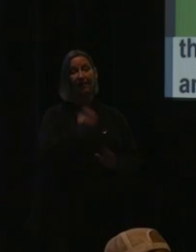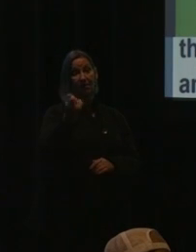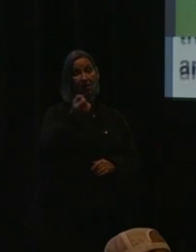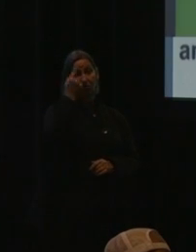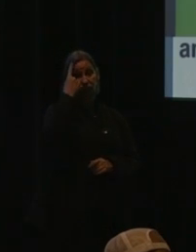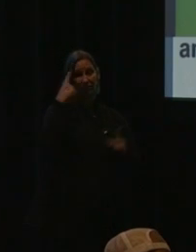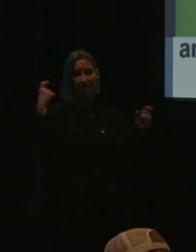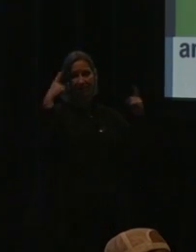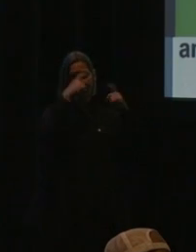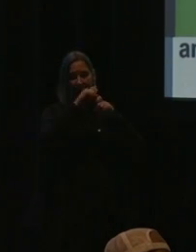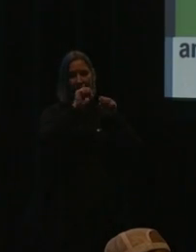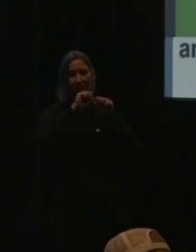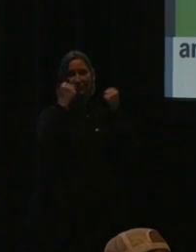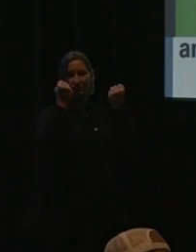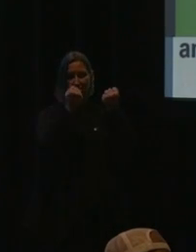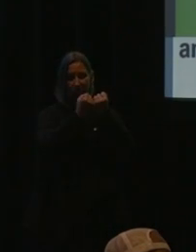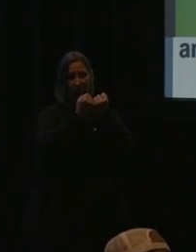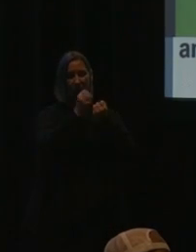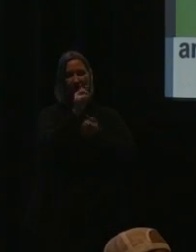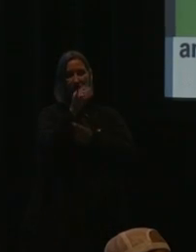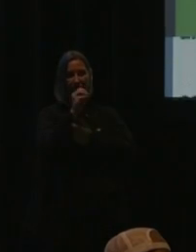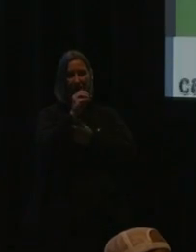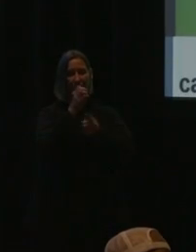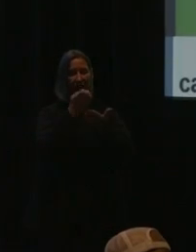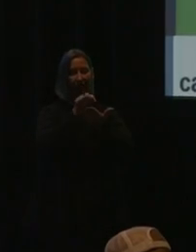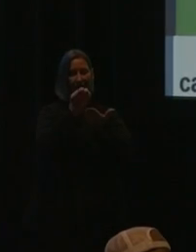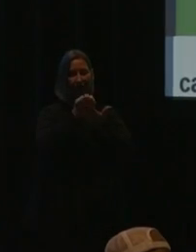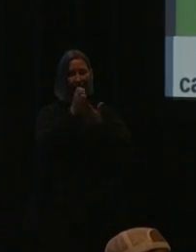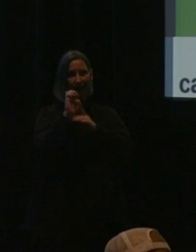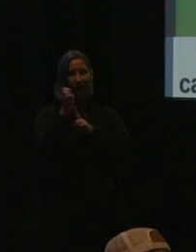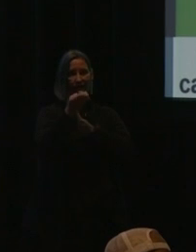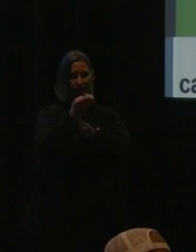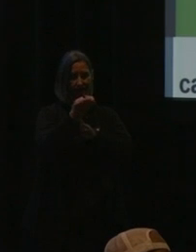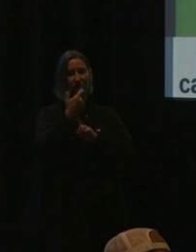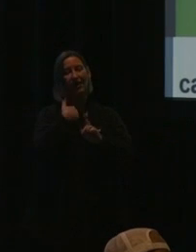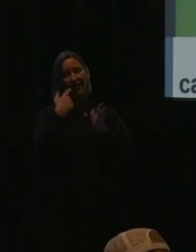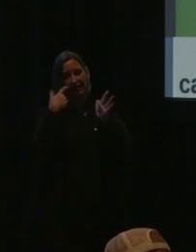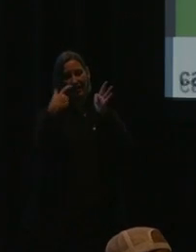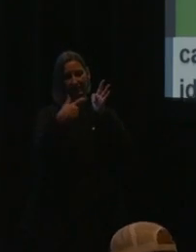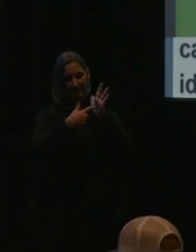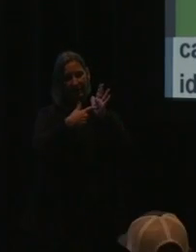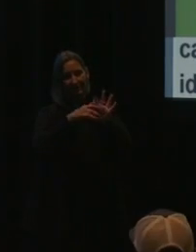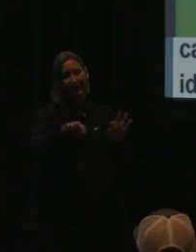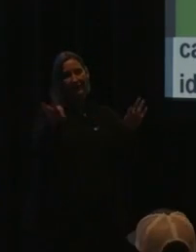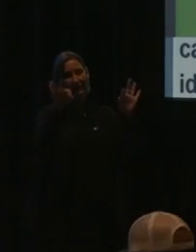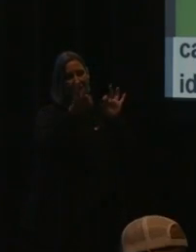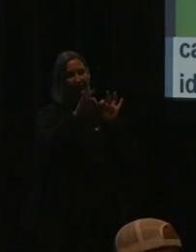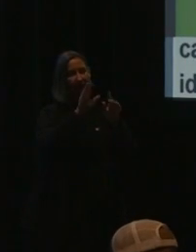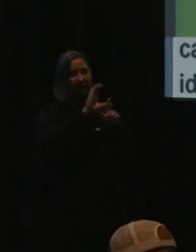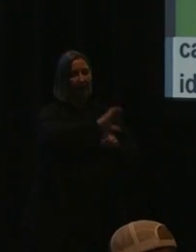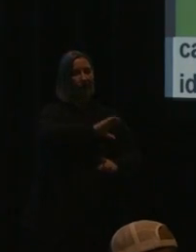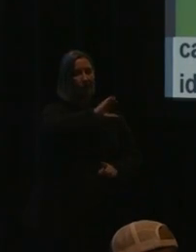Understanding the complex social ecological systems can help us better understand resilience and also identify key characteristics of resilient systems,